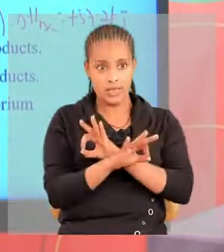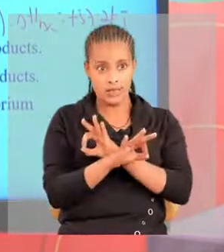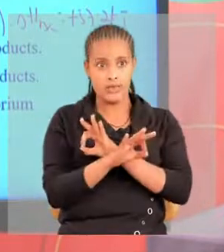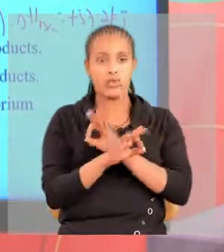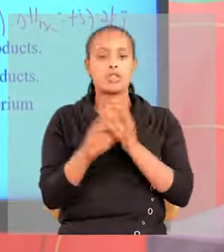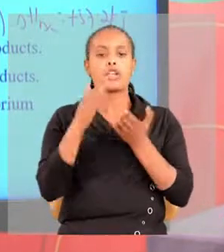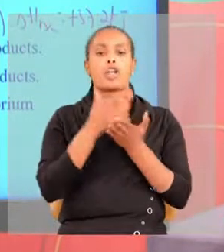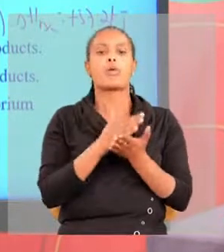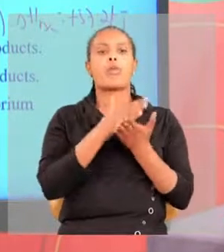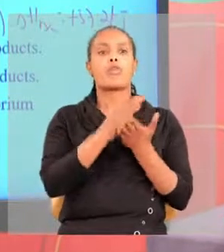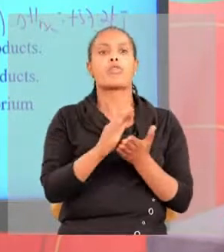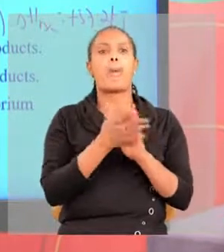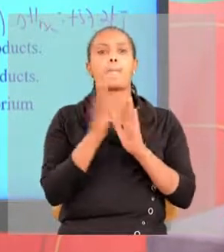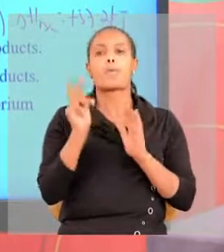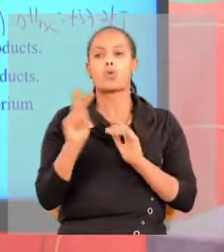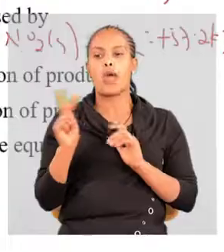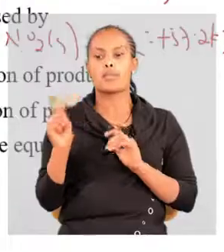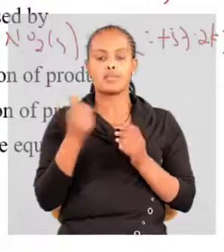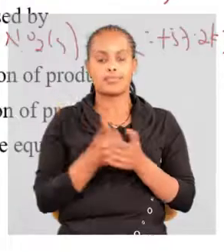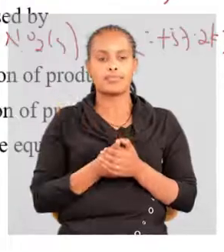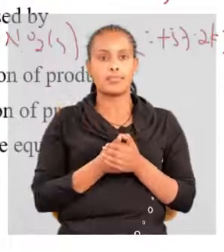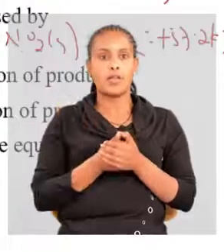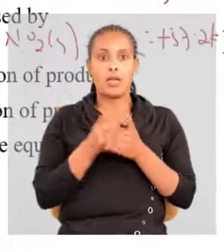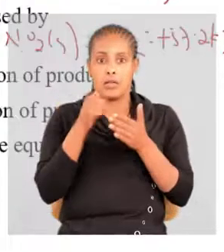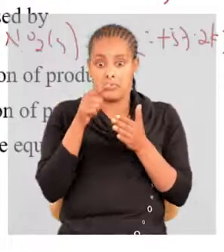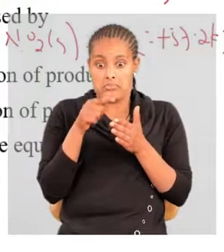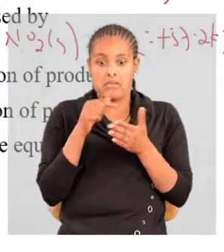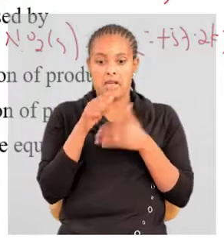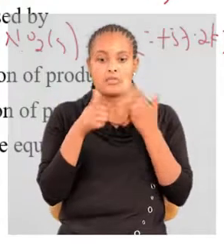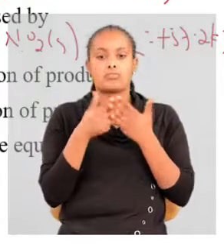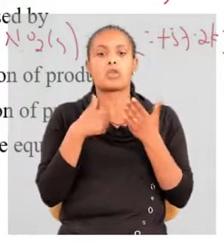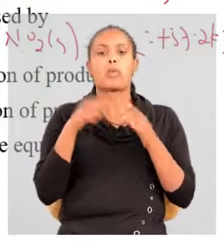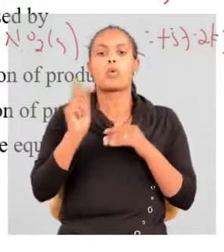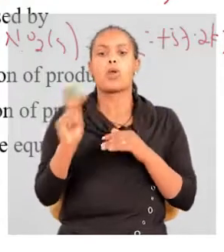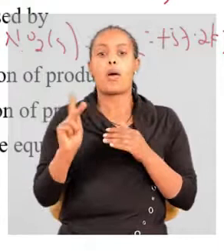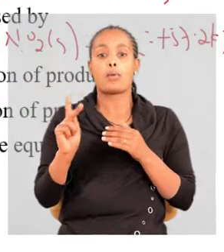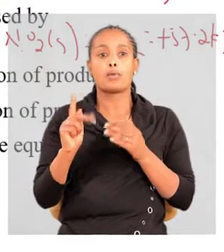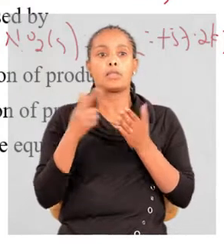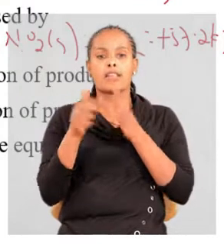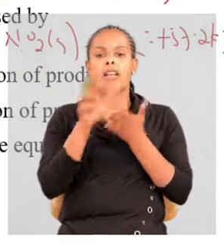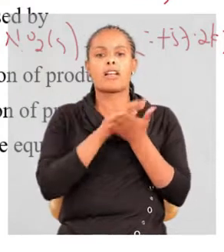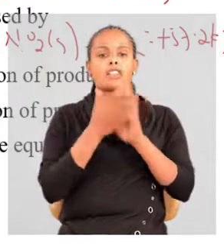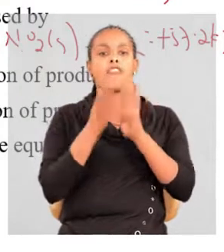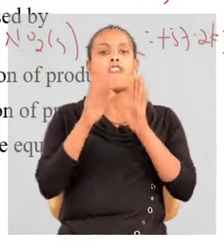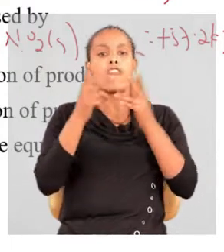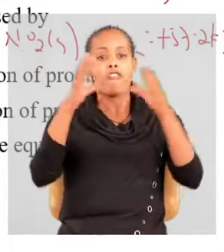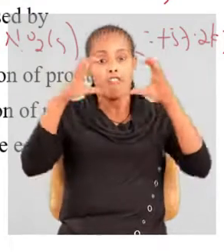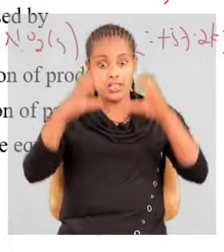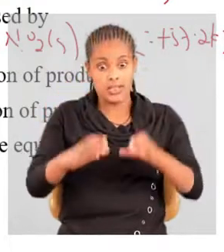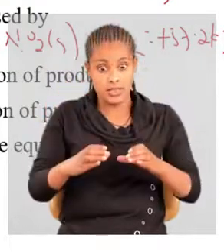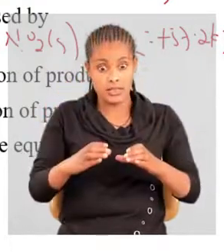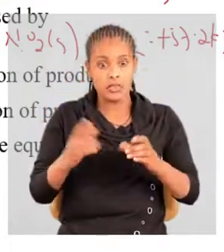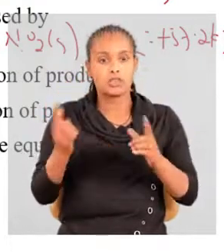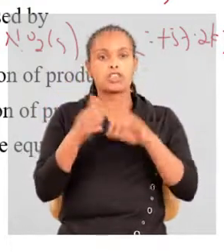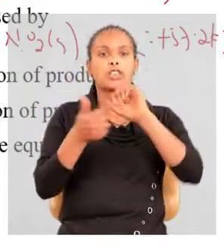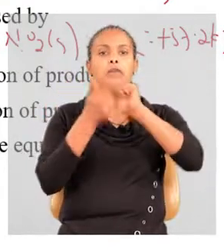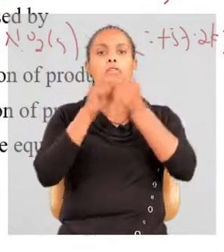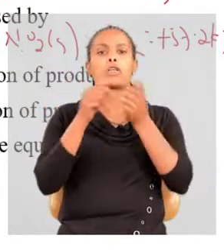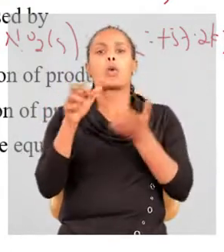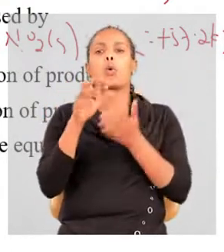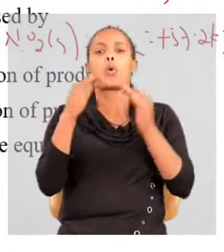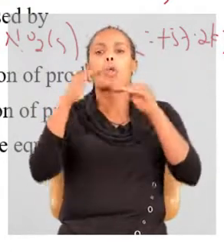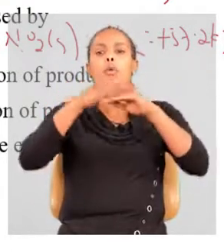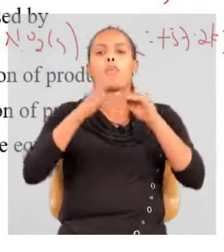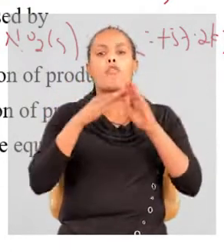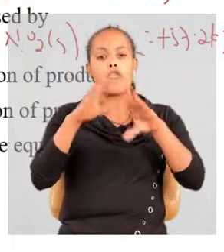the removed product. Hence, removing the product from the reaction vessel shifts the equilibrium reaction